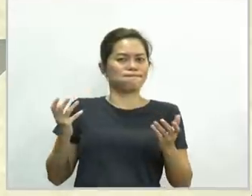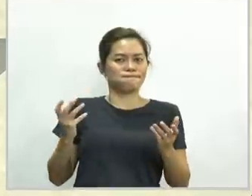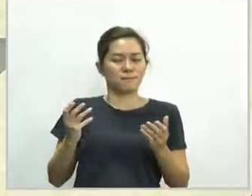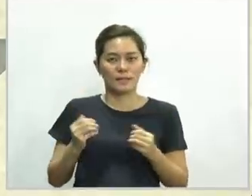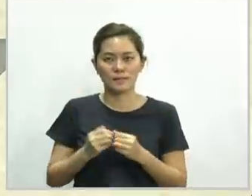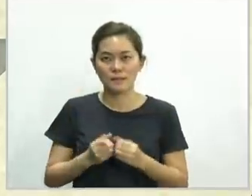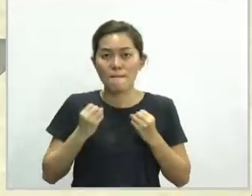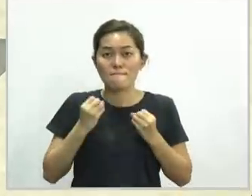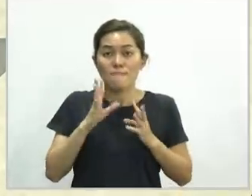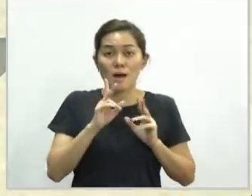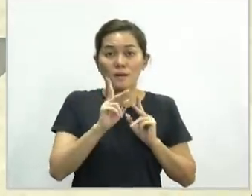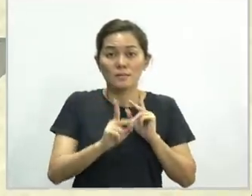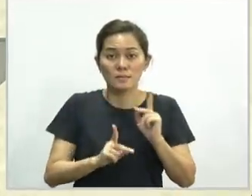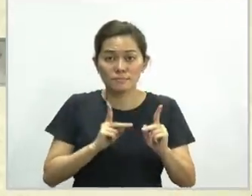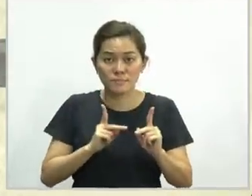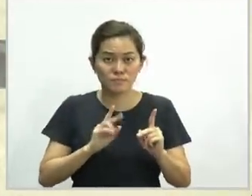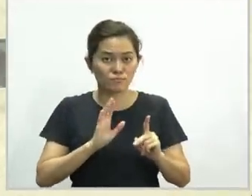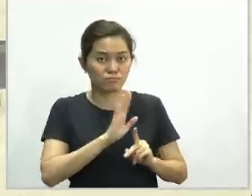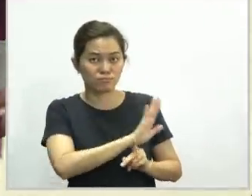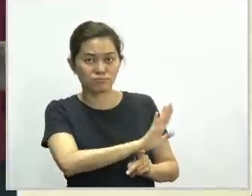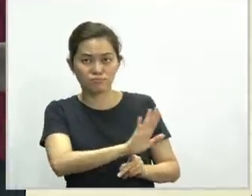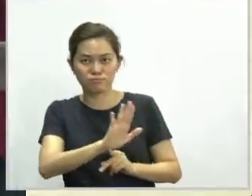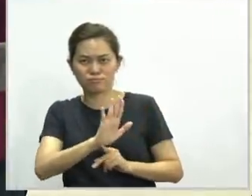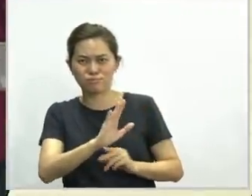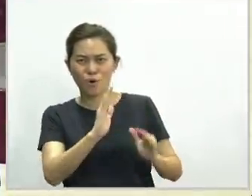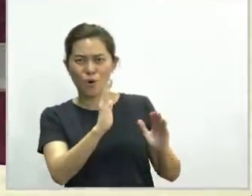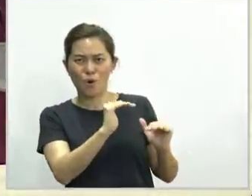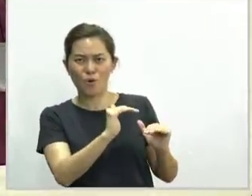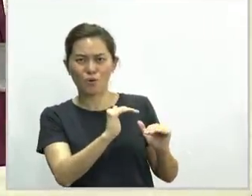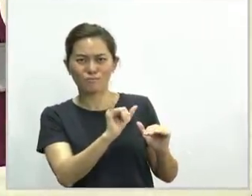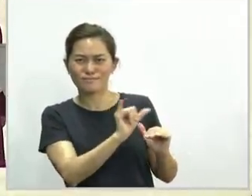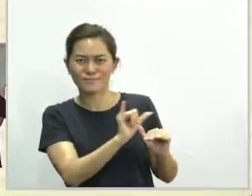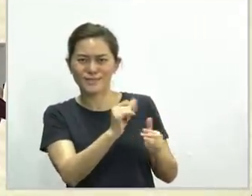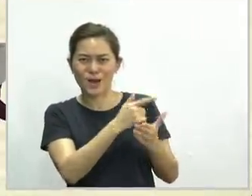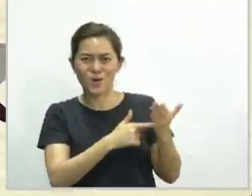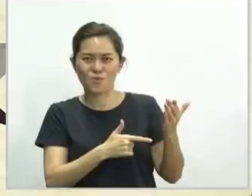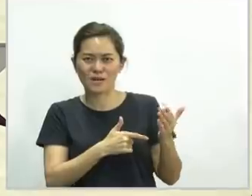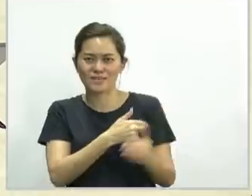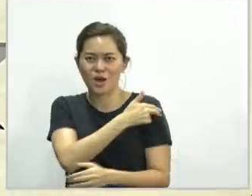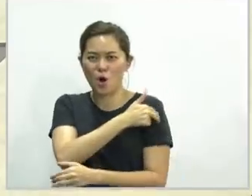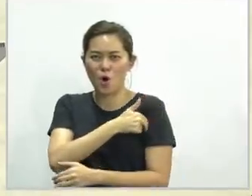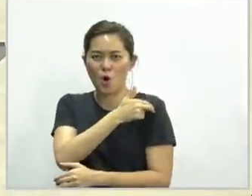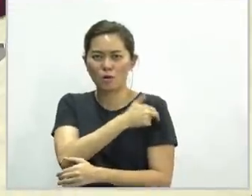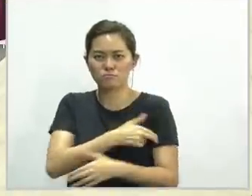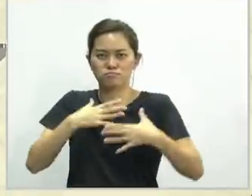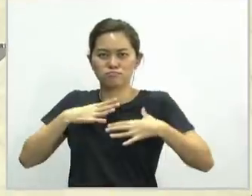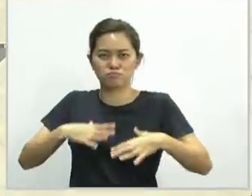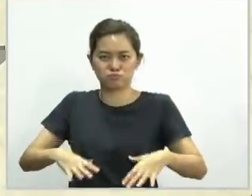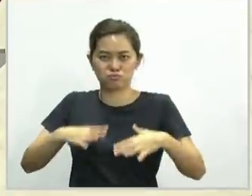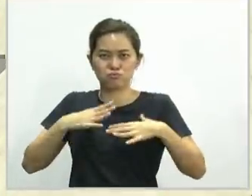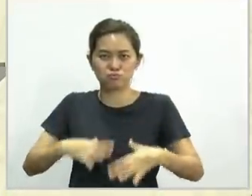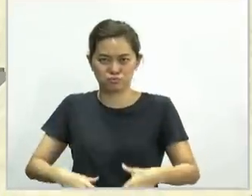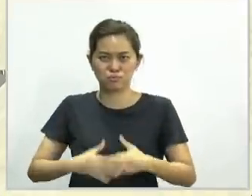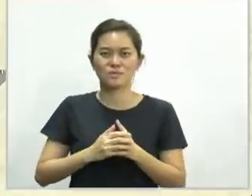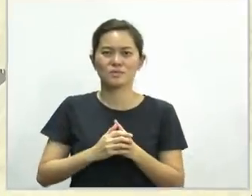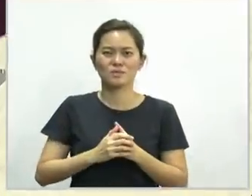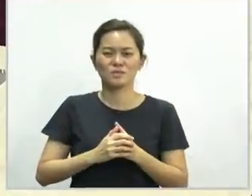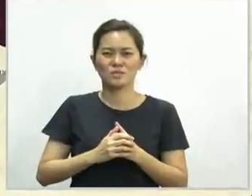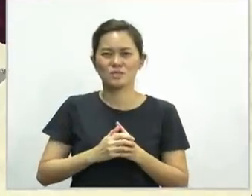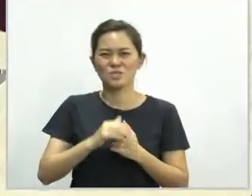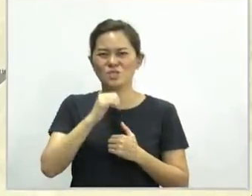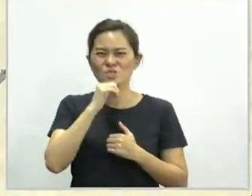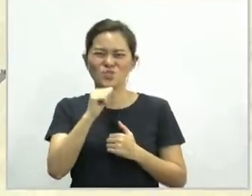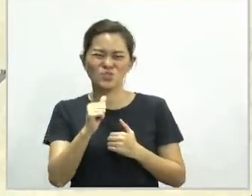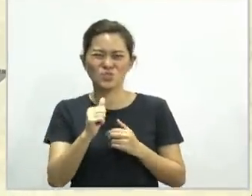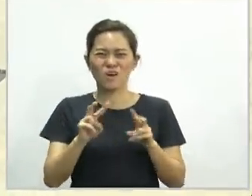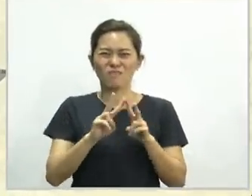of people's hope is a bit like a hospital gown. You're usually not as well